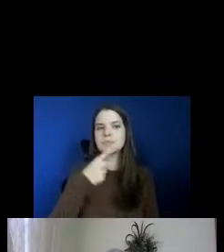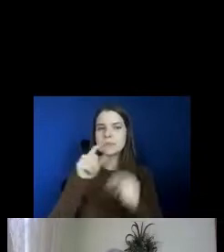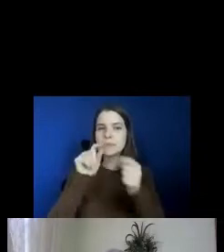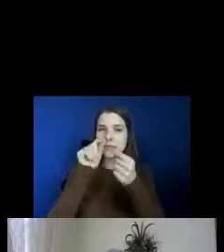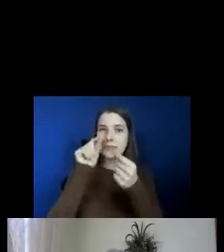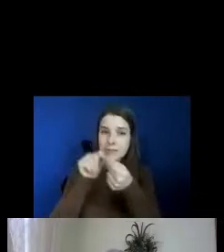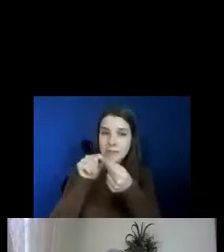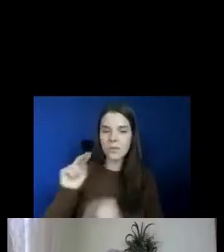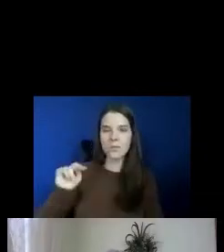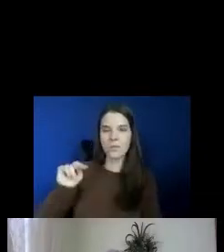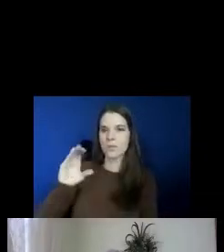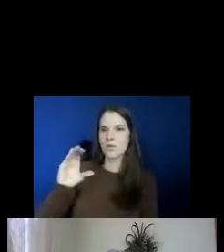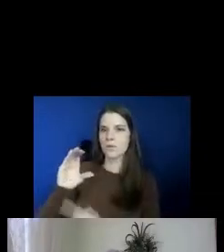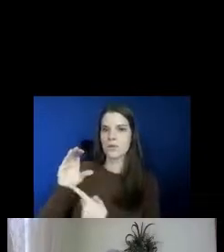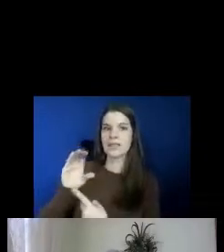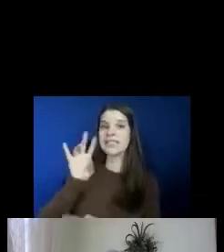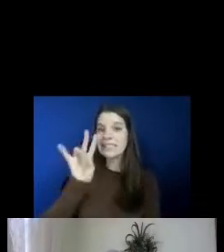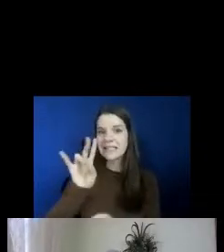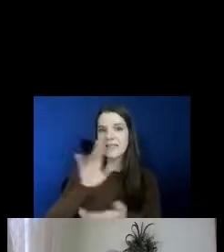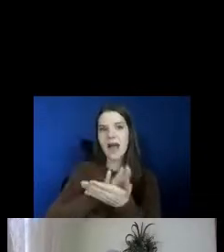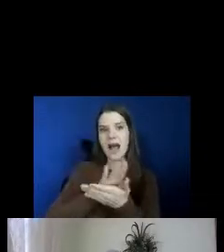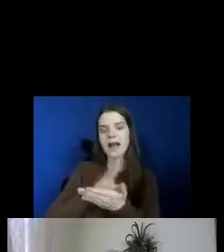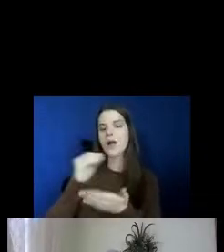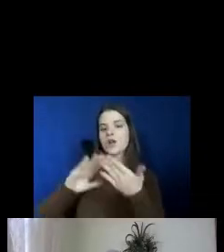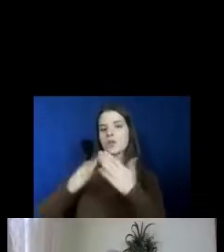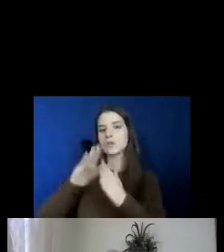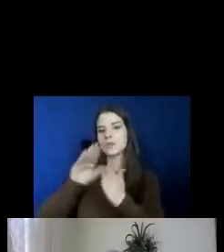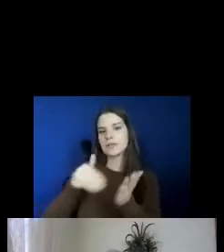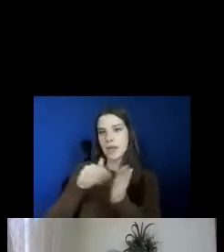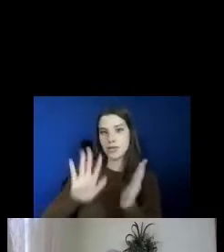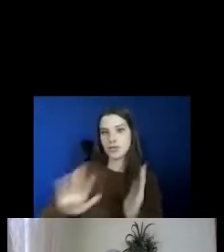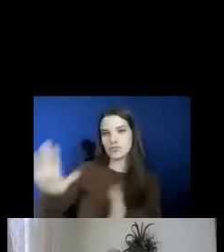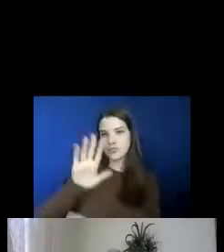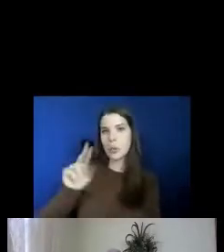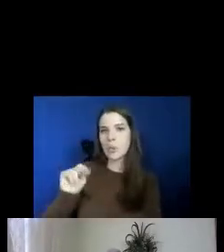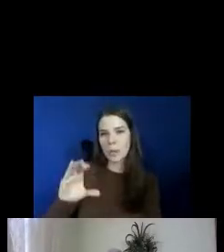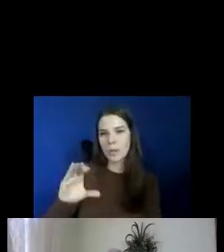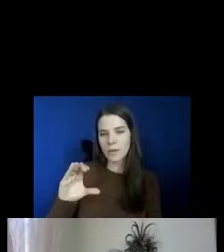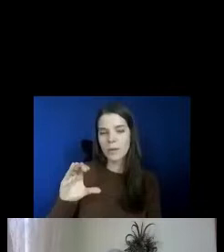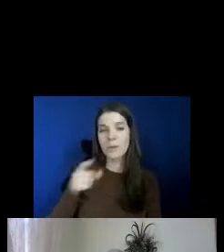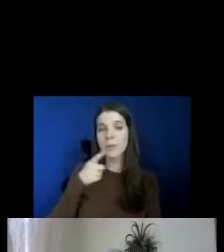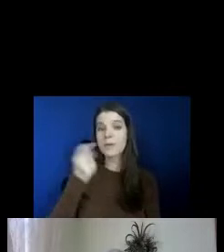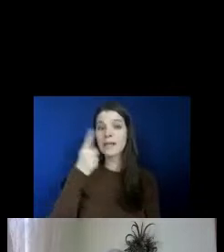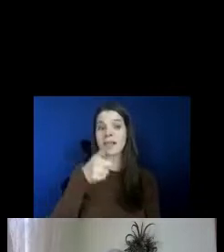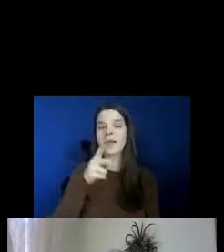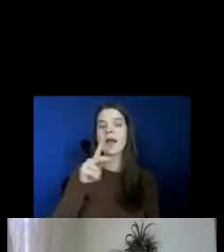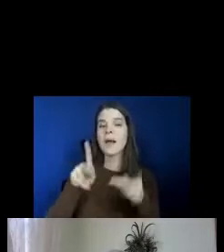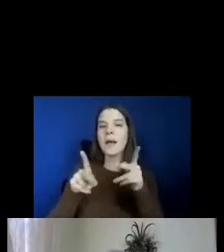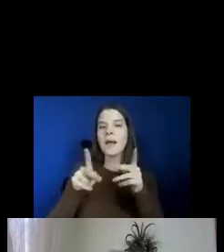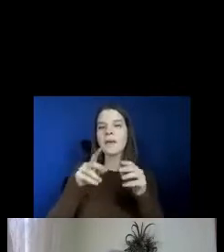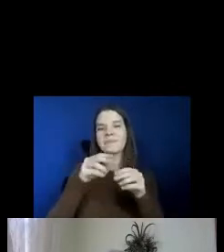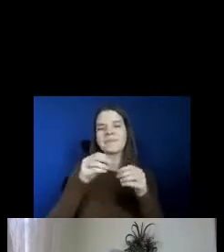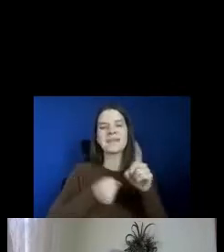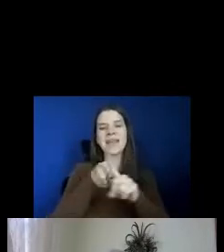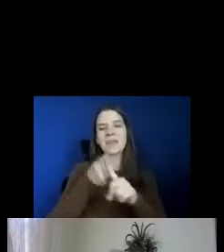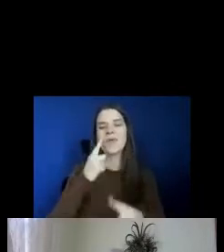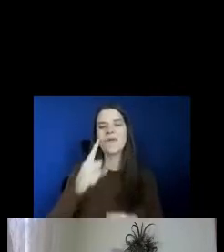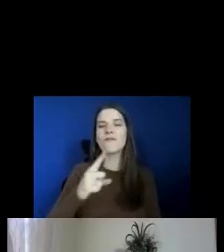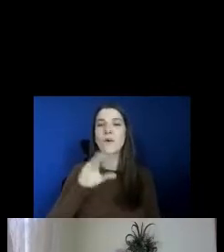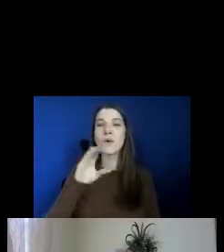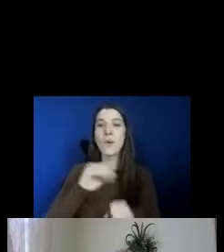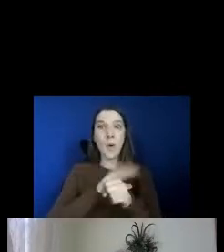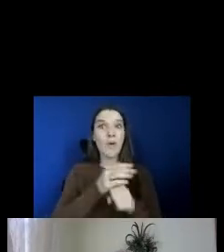North Carolina, 7 academic and community centers. And this was, again, the population impact of COVID-19 on breast cancer